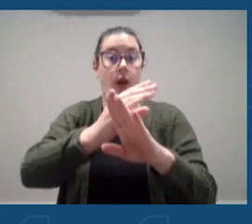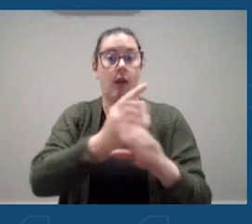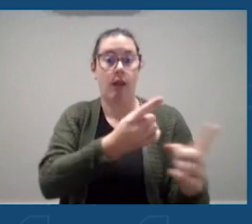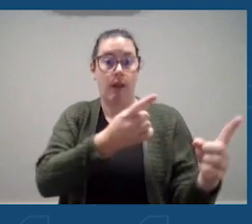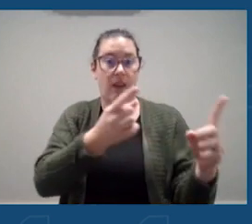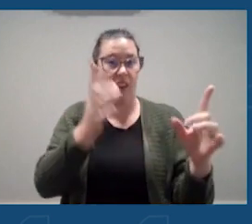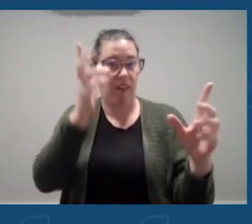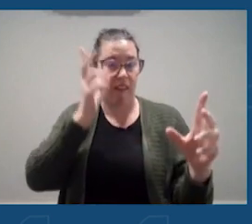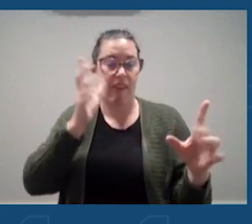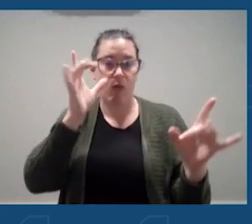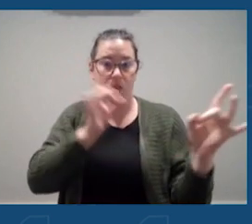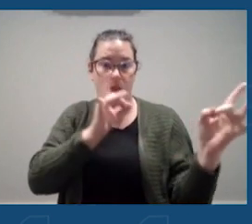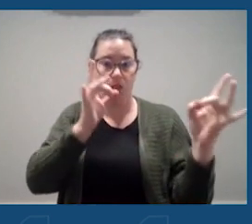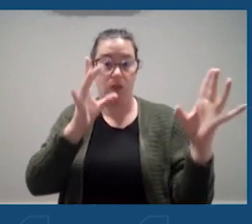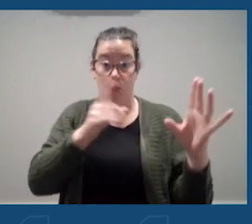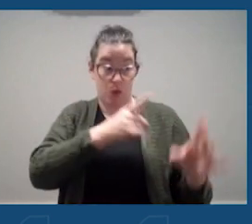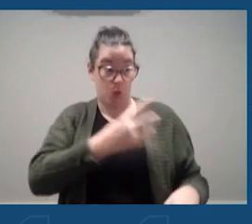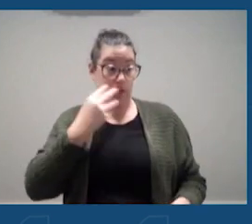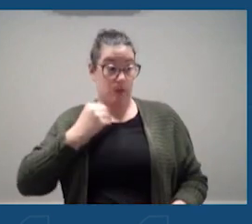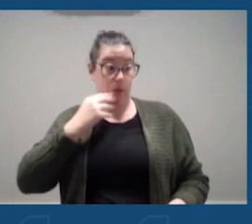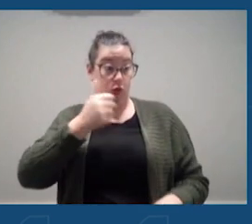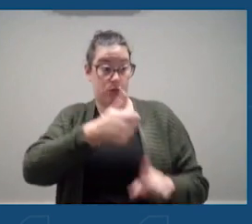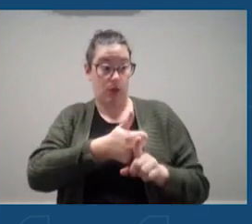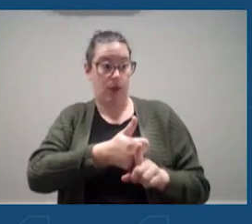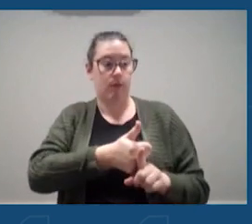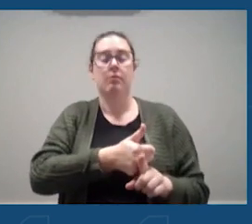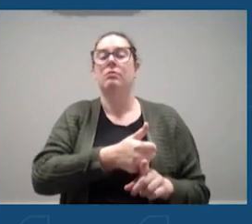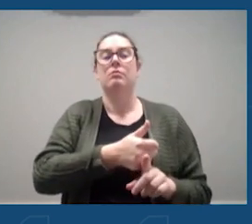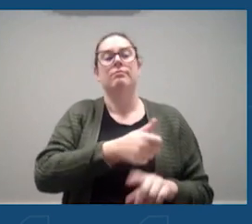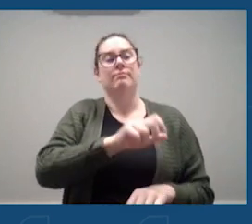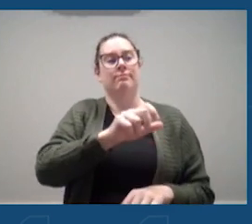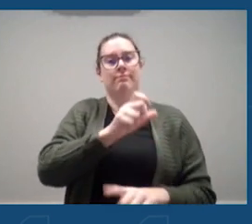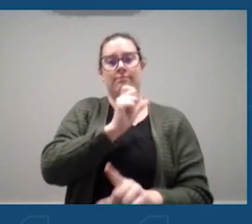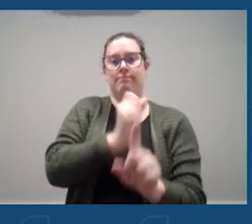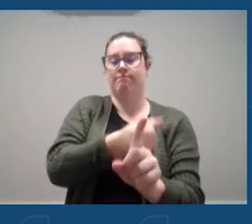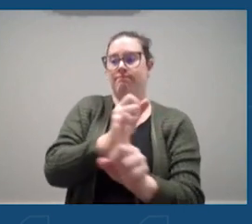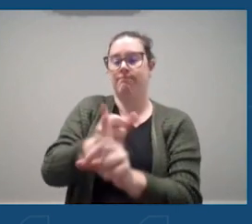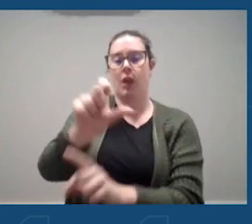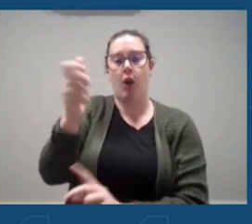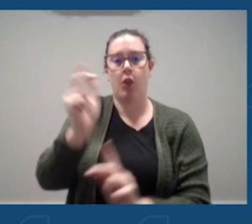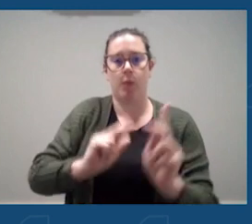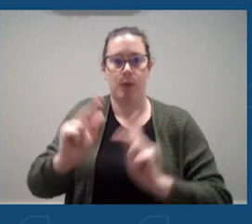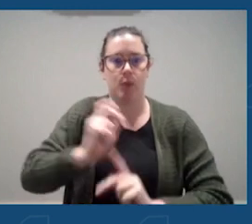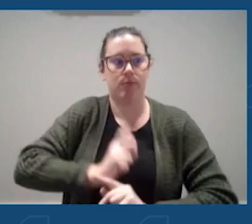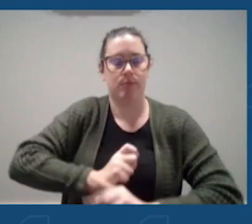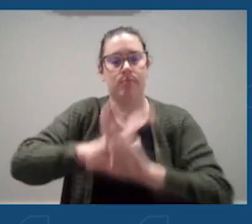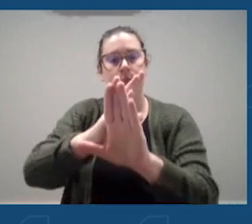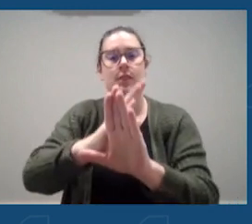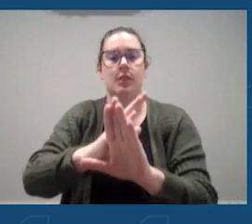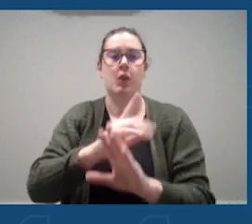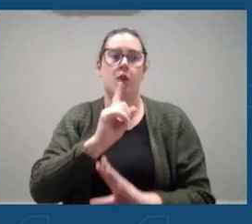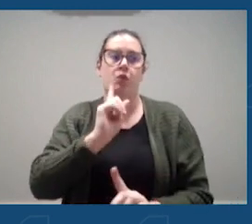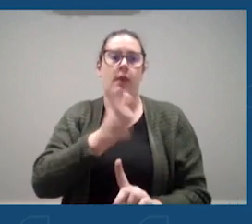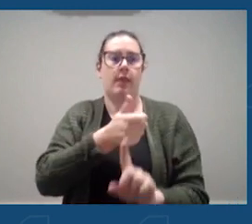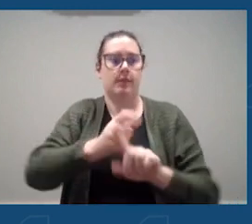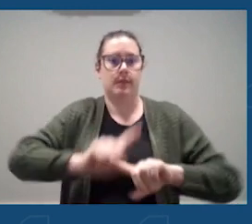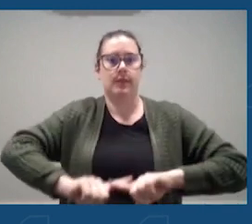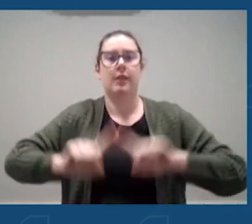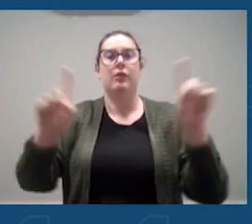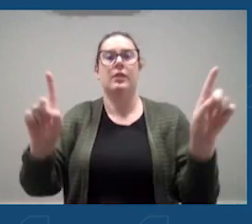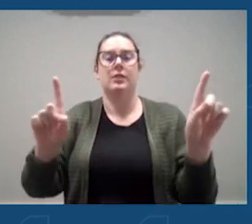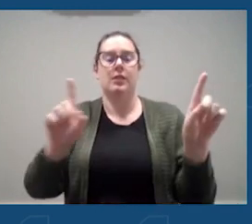evil that you witnessed from ever affecting another person. So you're making a real difference in your efforts to go out there as a spokesperson, so thank